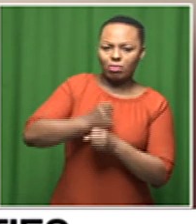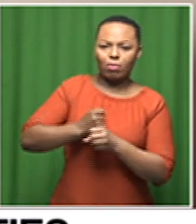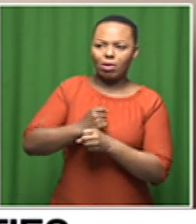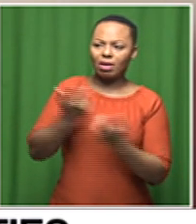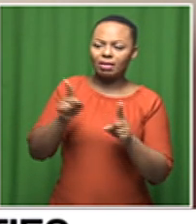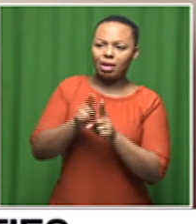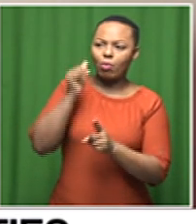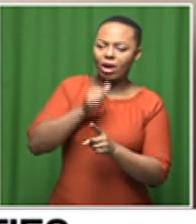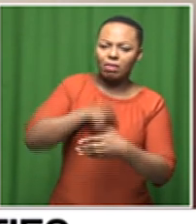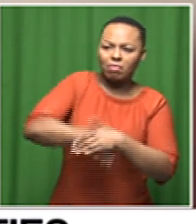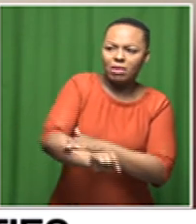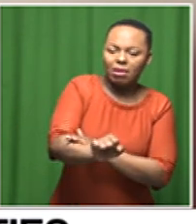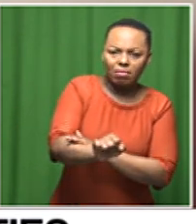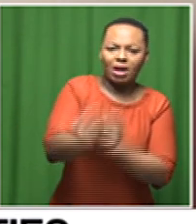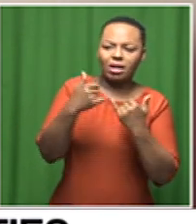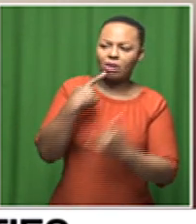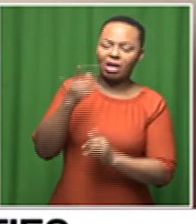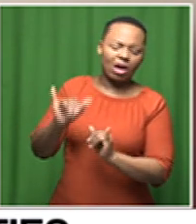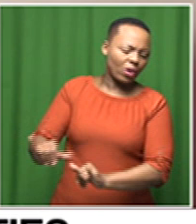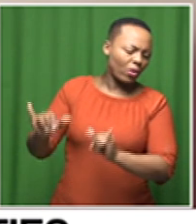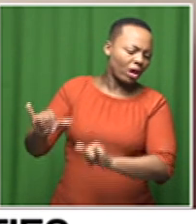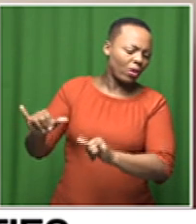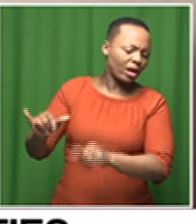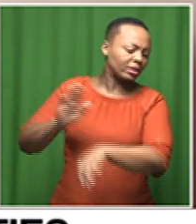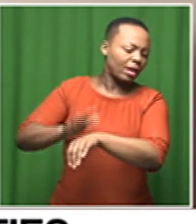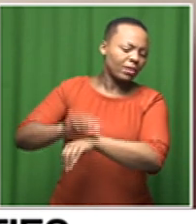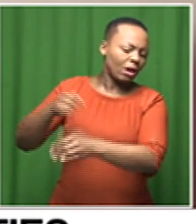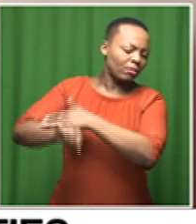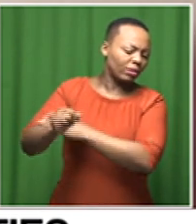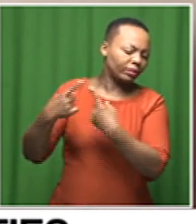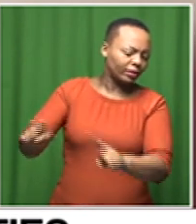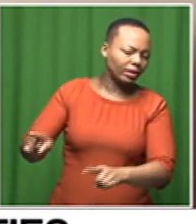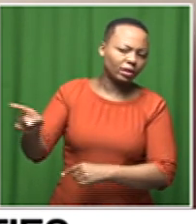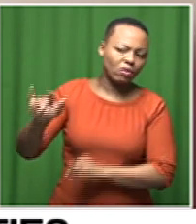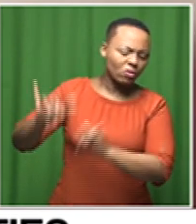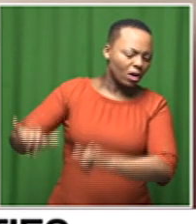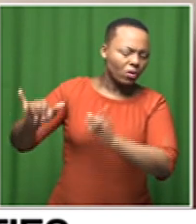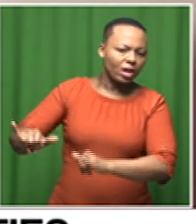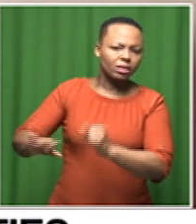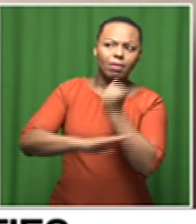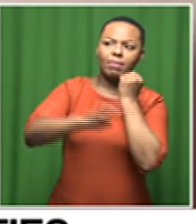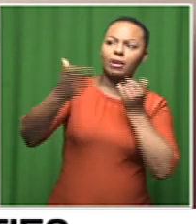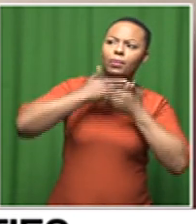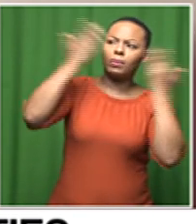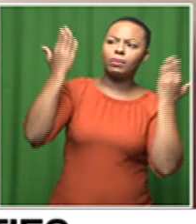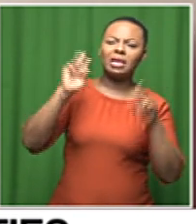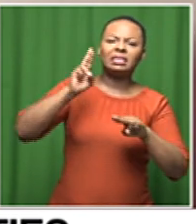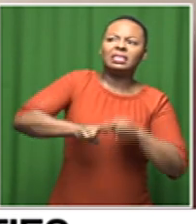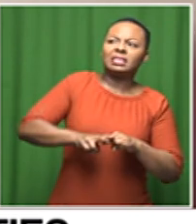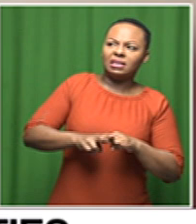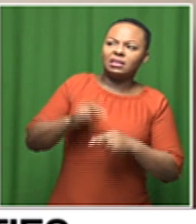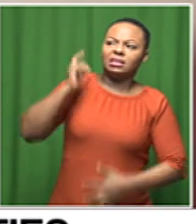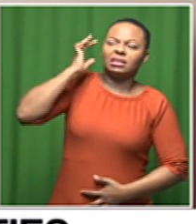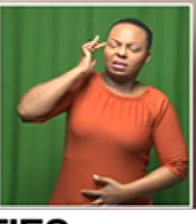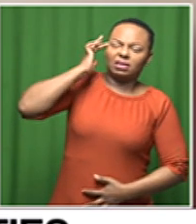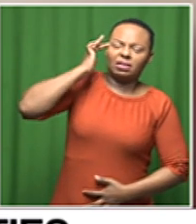birth, people being kept at casualty for 2-3 days without bed, sometimes sitting on the chair while they are sick,